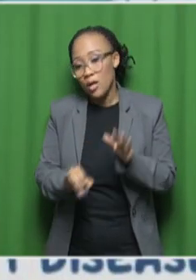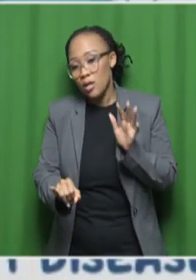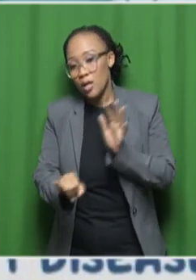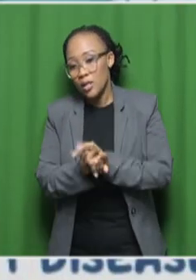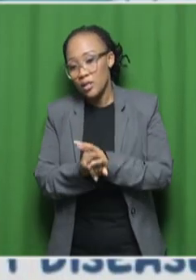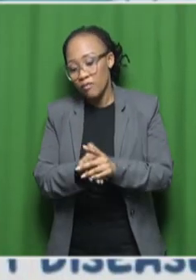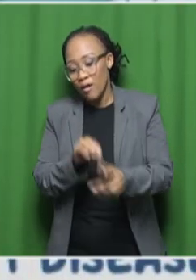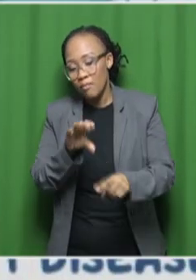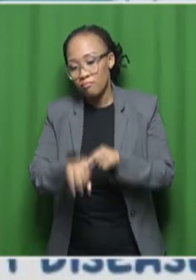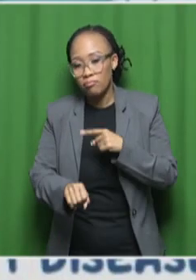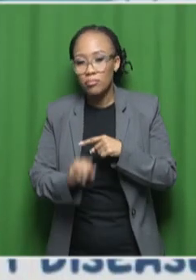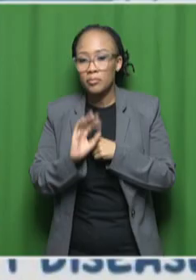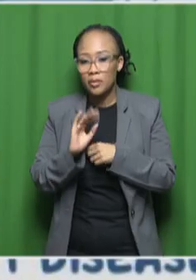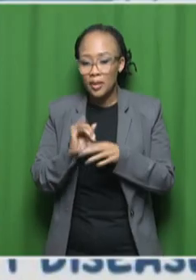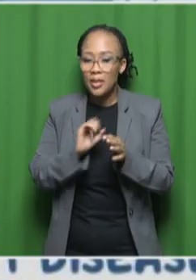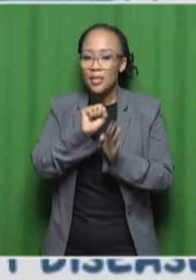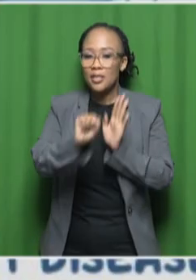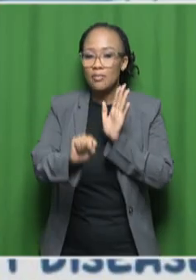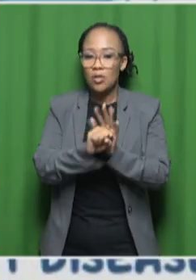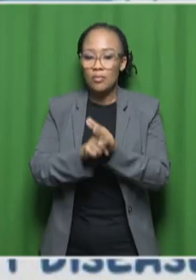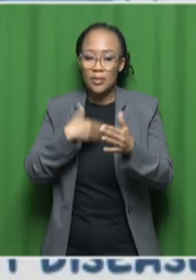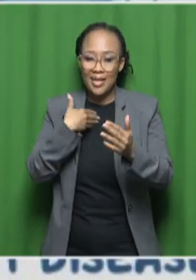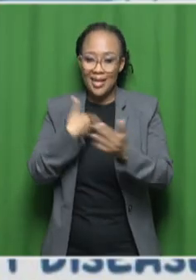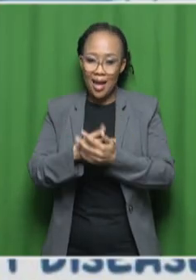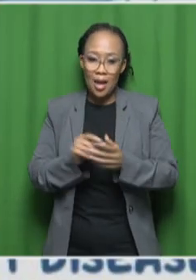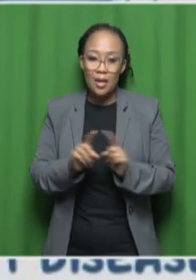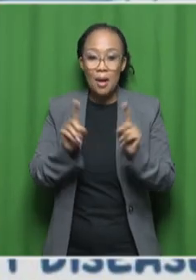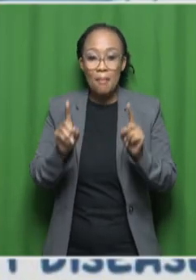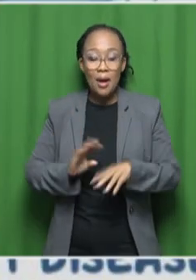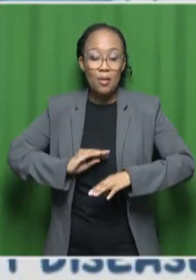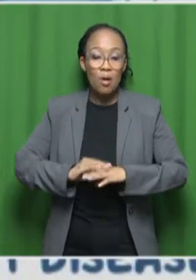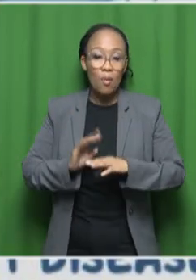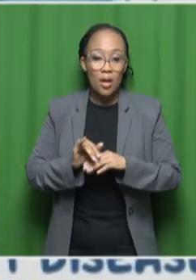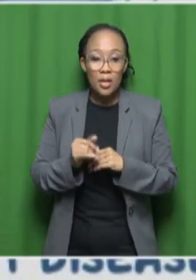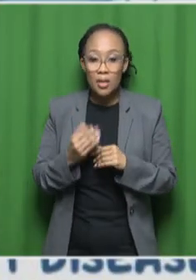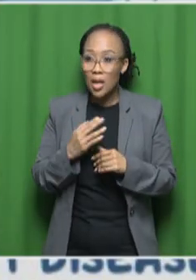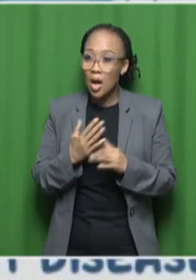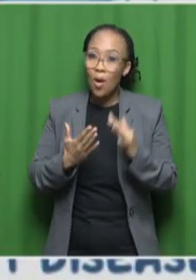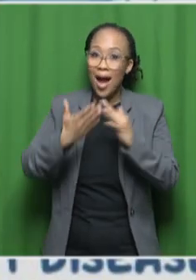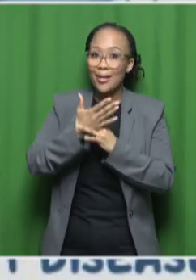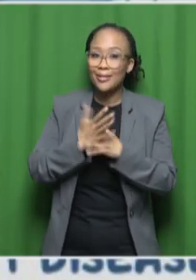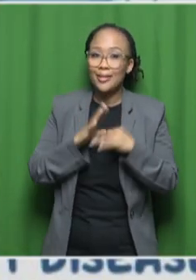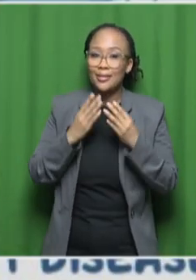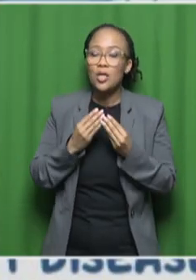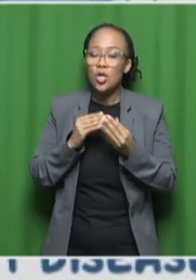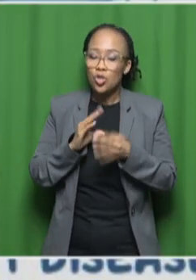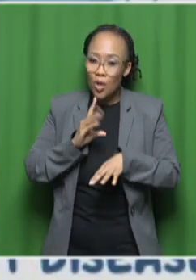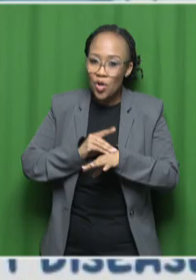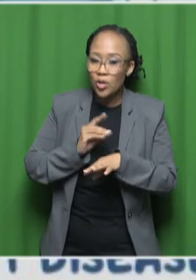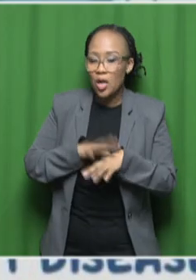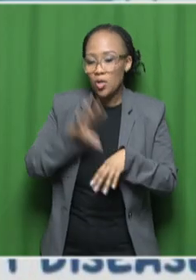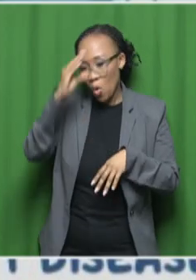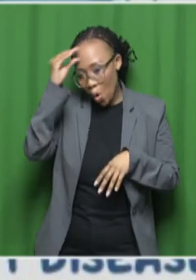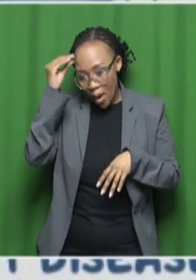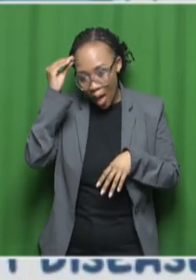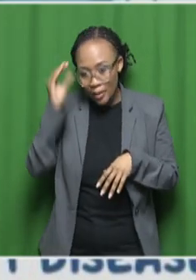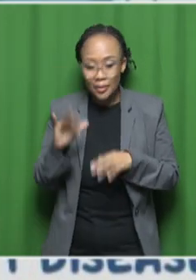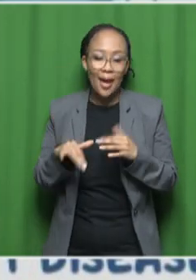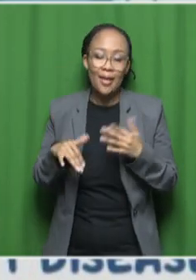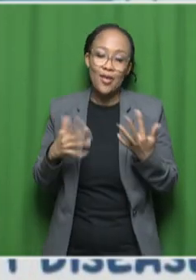because the patient might not have access to healthcare. So it's all about having access to a doctor, having access to a